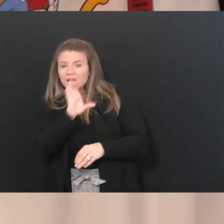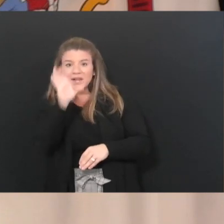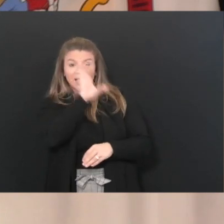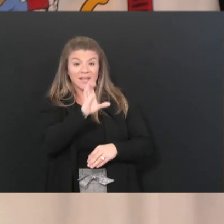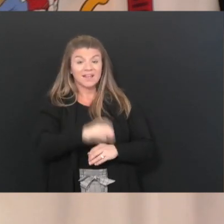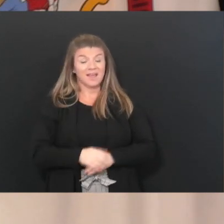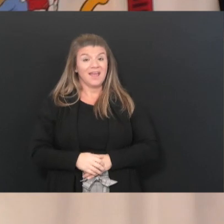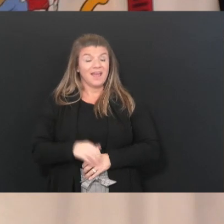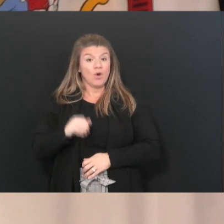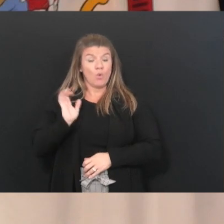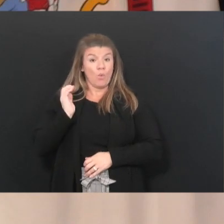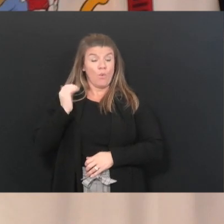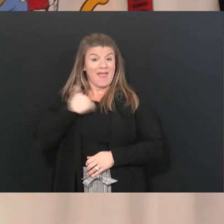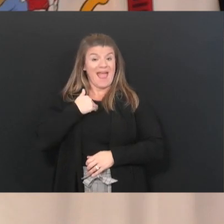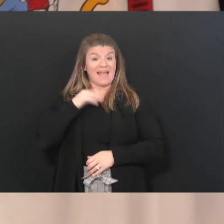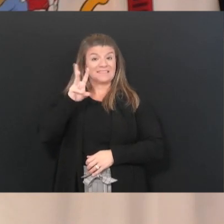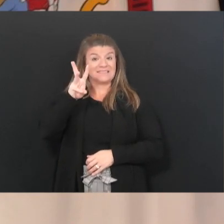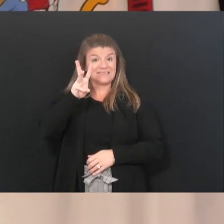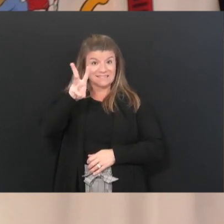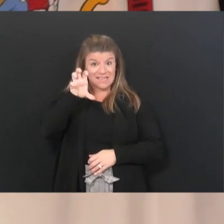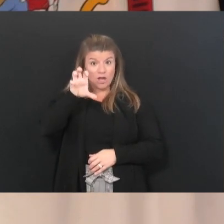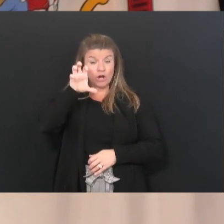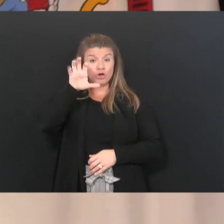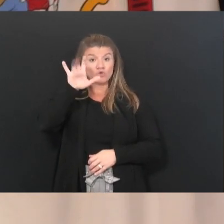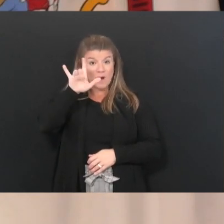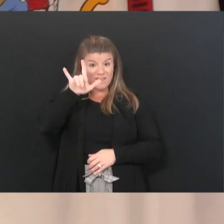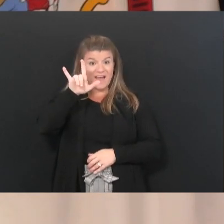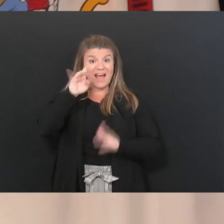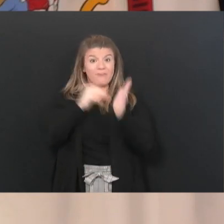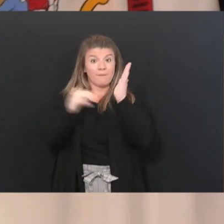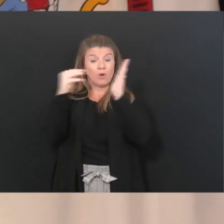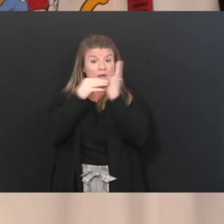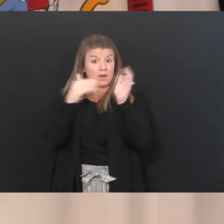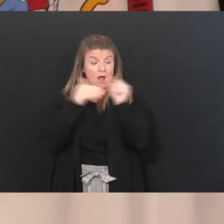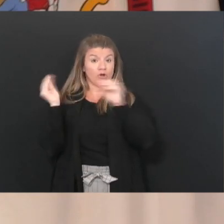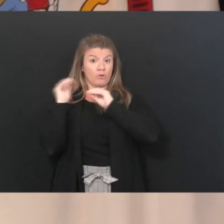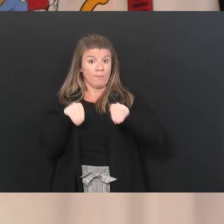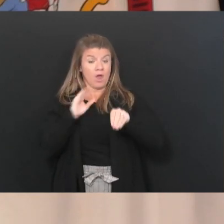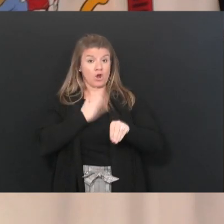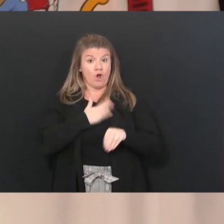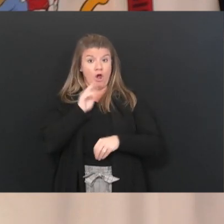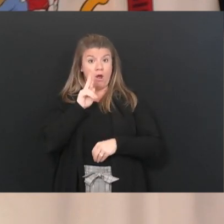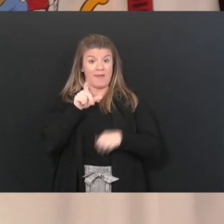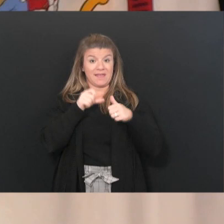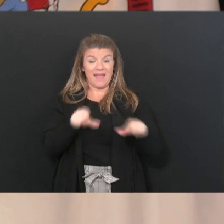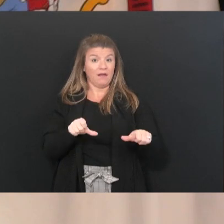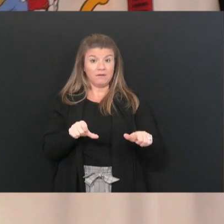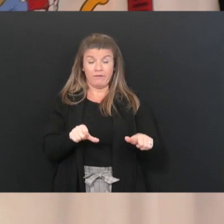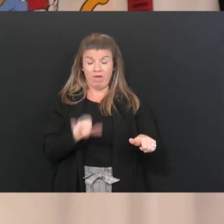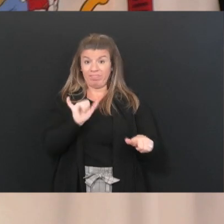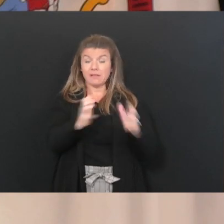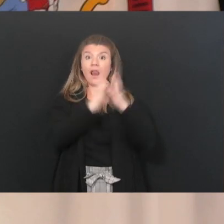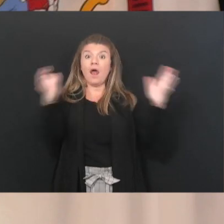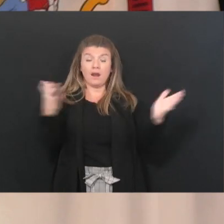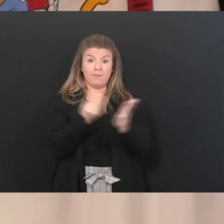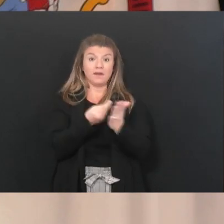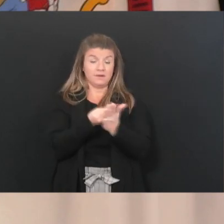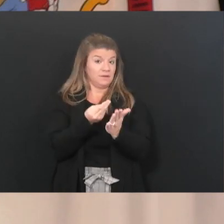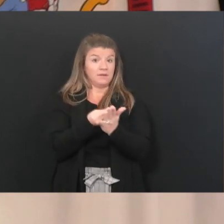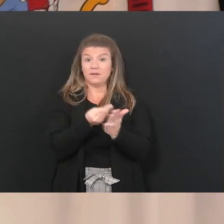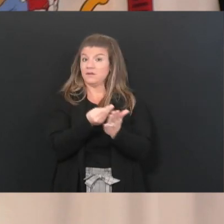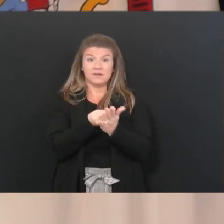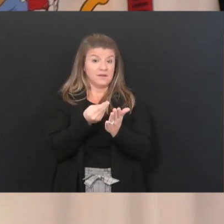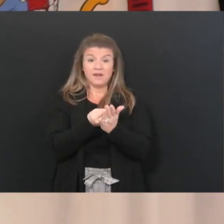rolled into our bank account of $625 million. That's all the money in the universe. and especially all the money